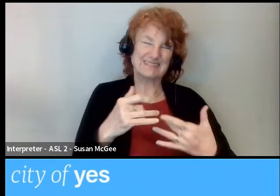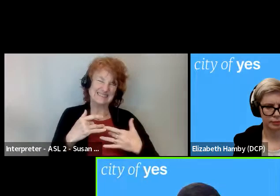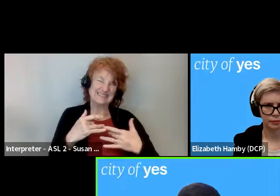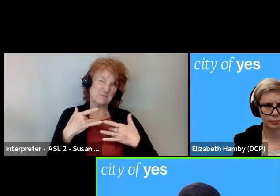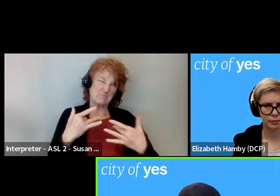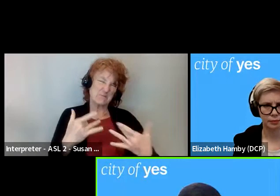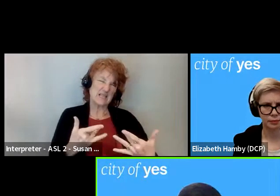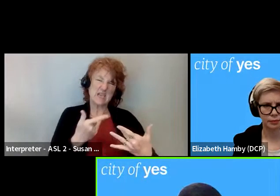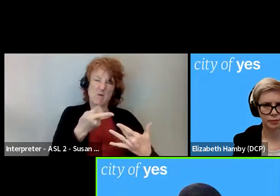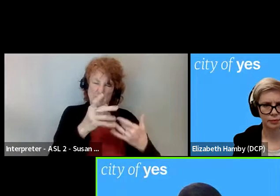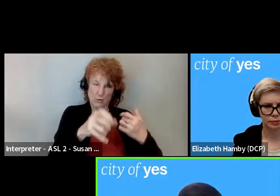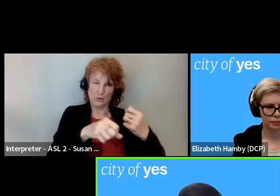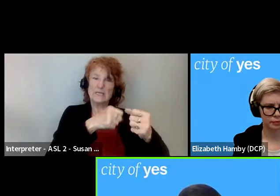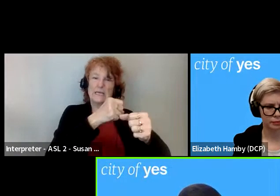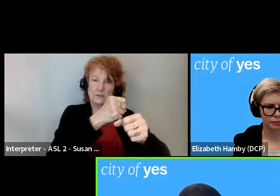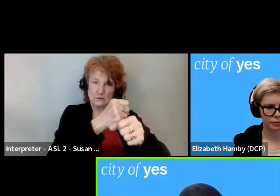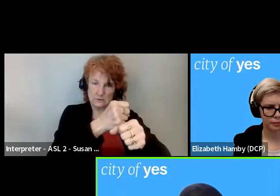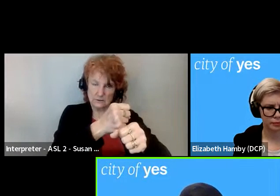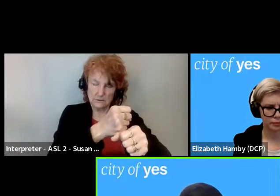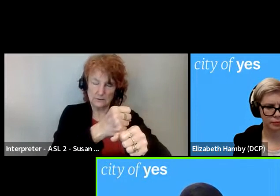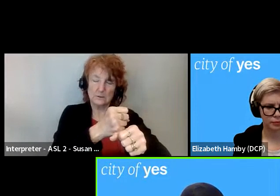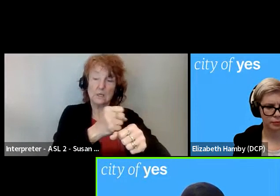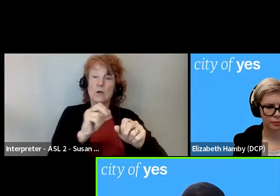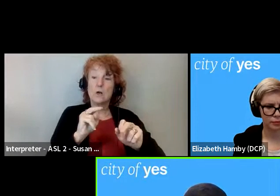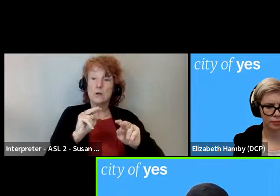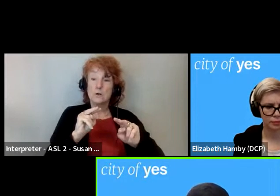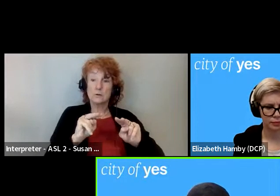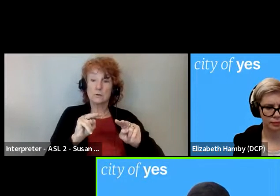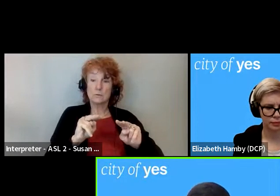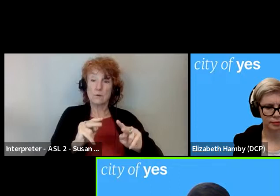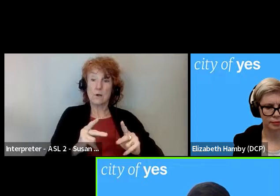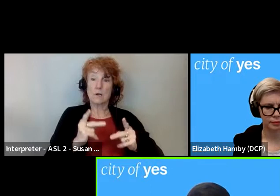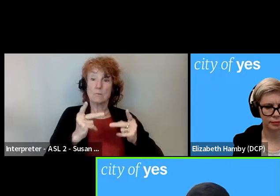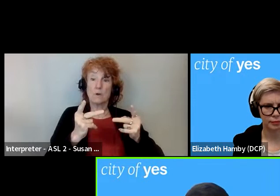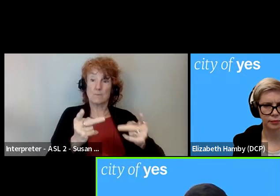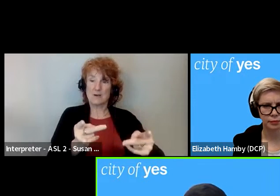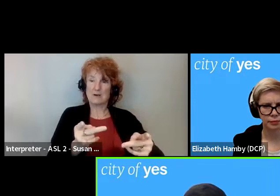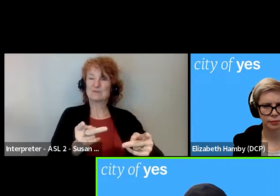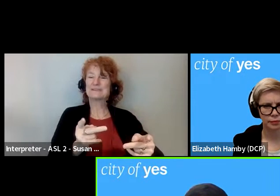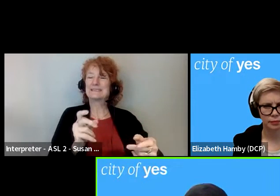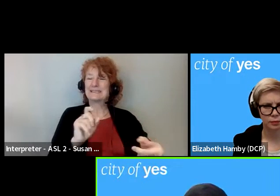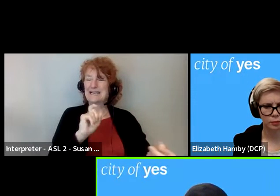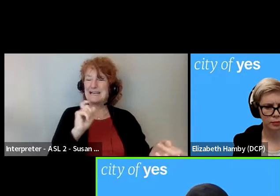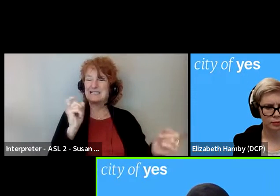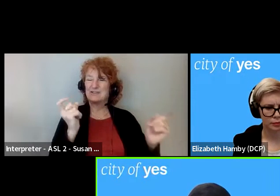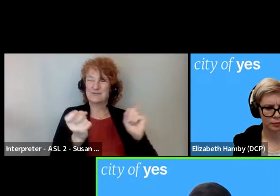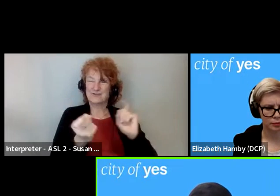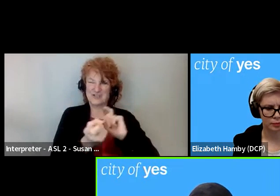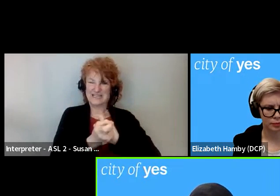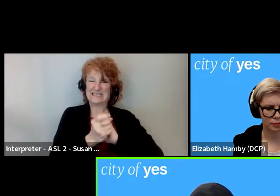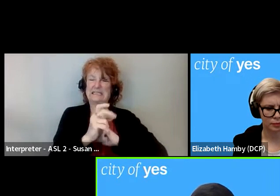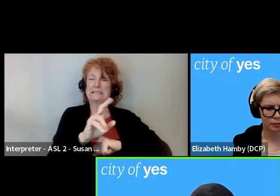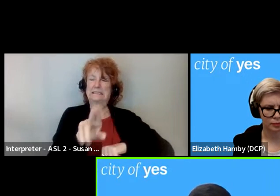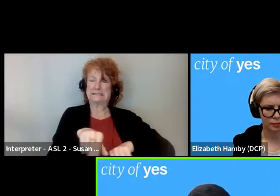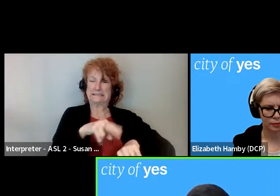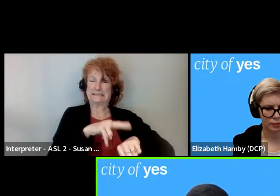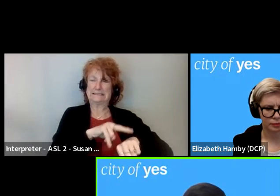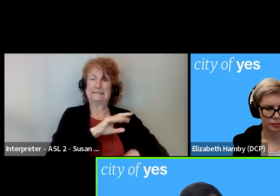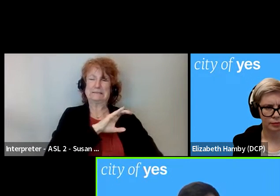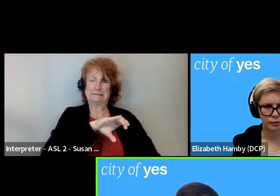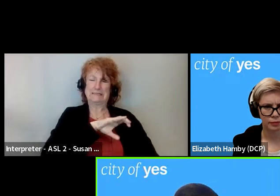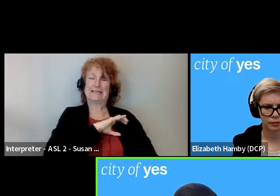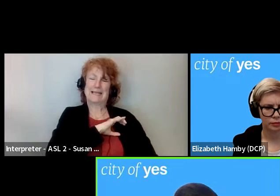in order to look at proposals that can sometimes change the nature of a neighborhood, can change the character of a